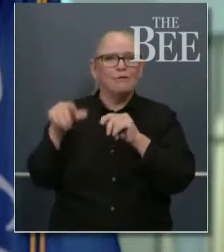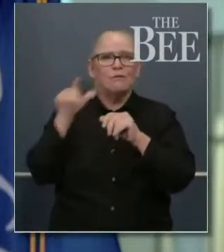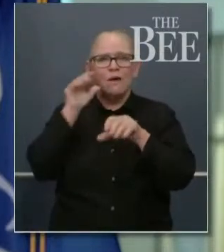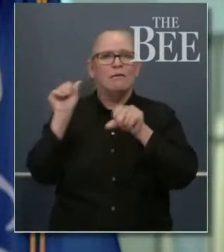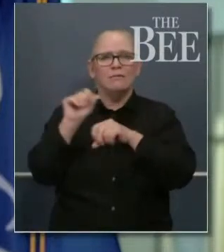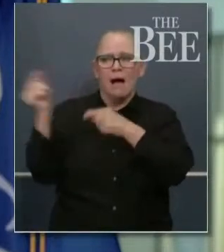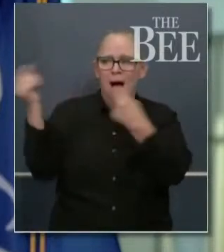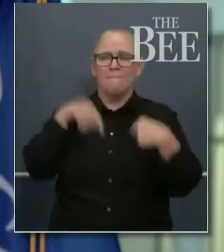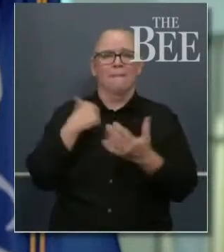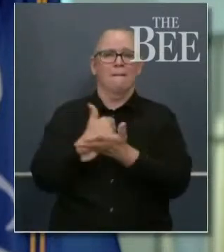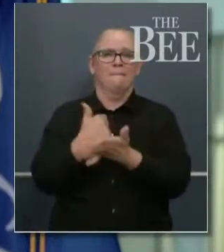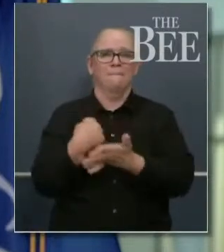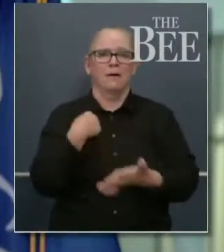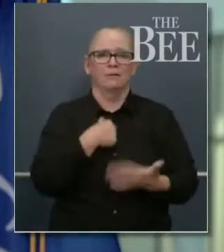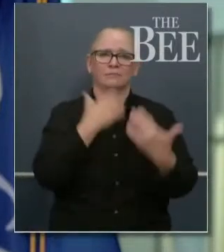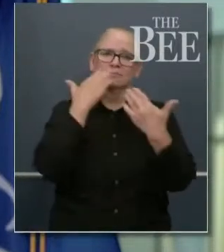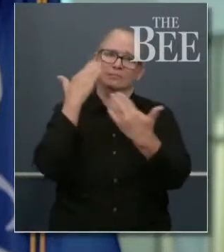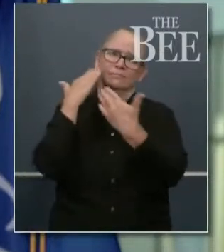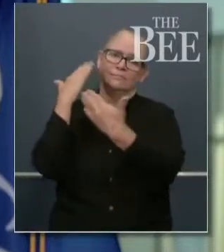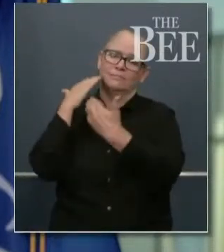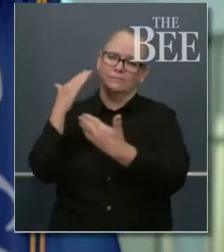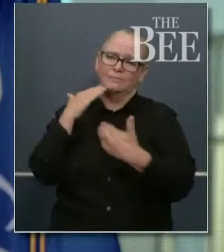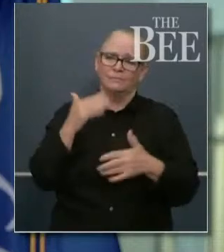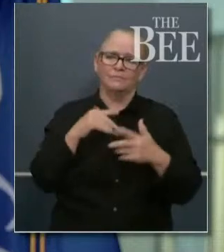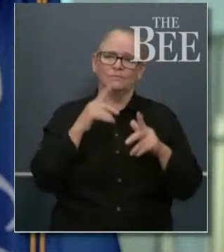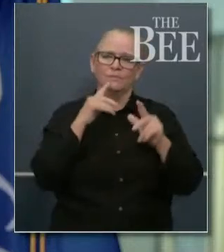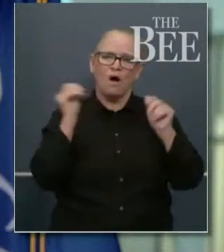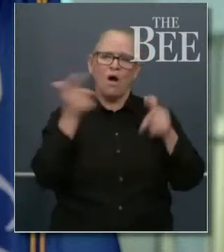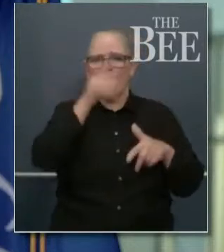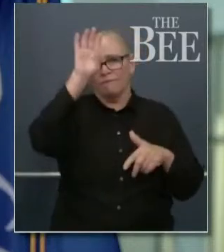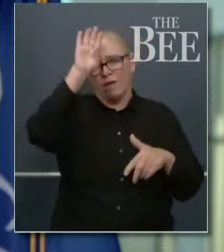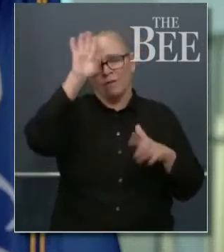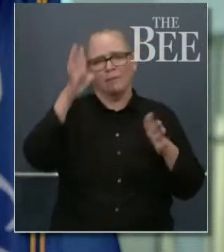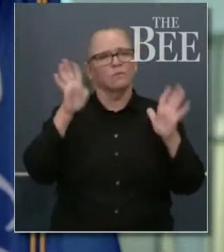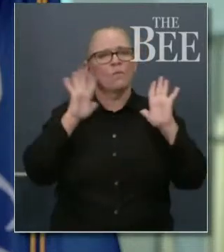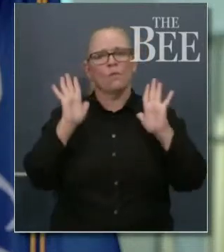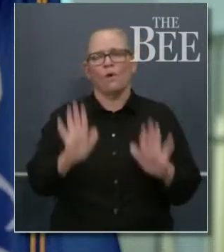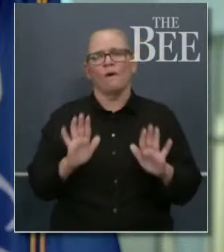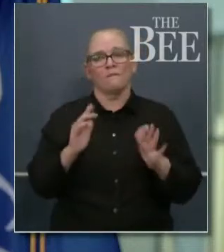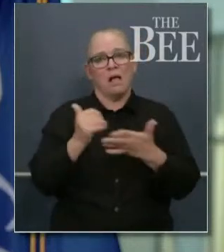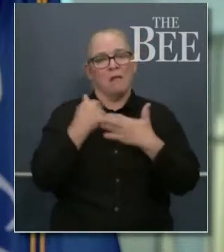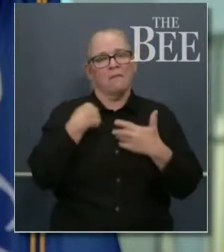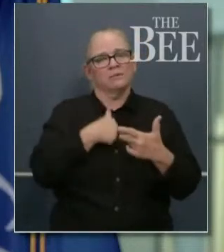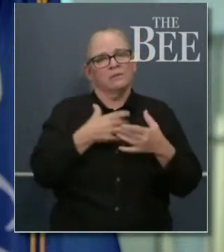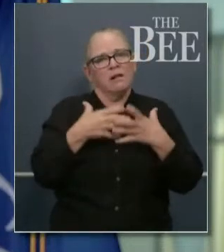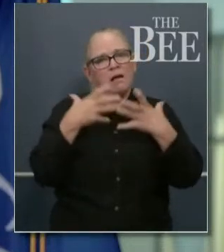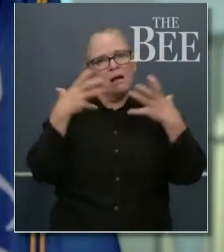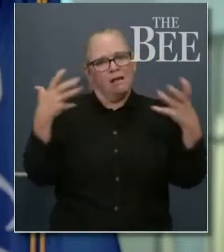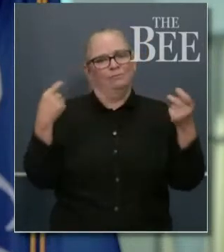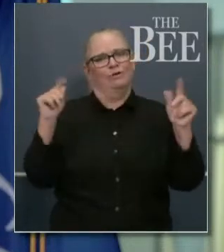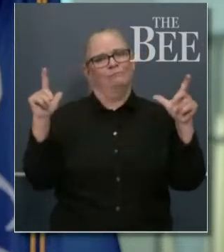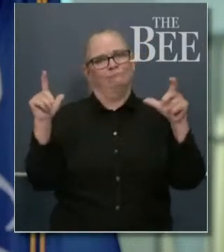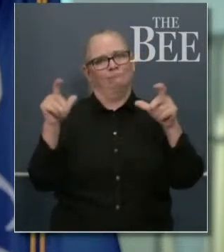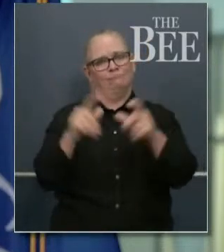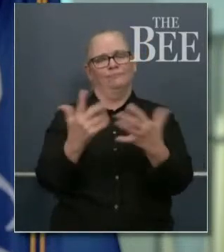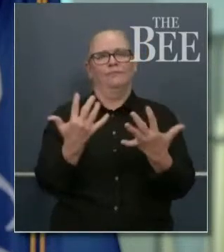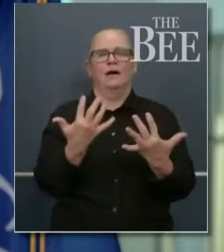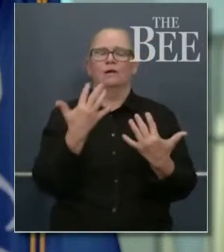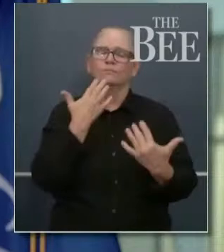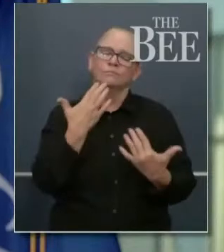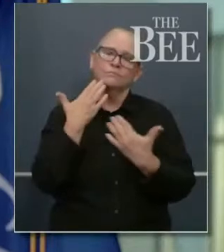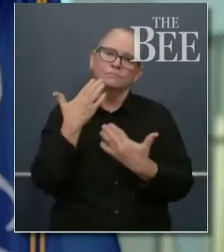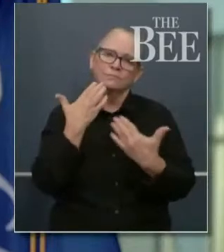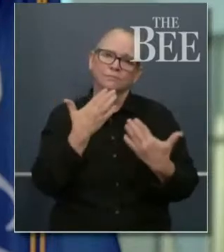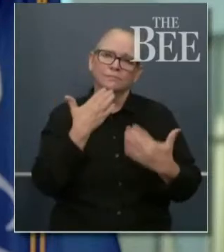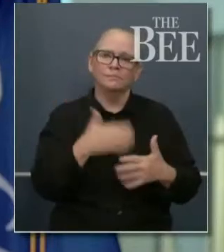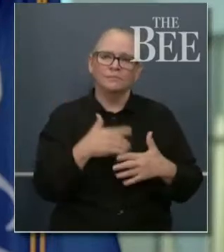heroic work these firefighters are doing to mitigate the spread of these large fire complexes, wildfire complexes